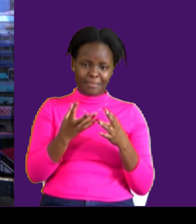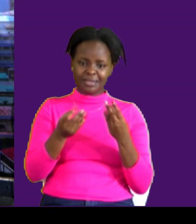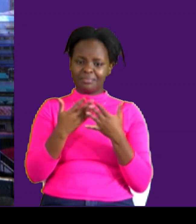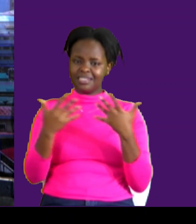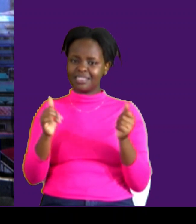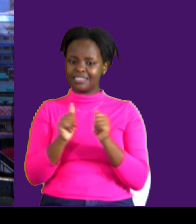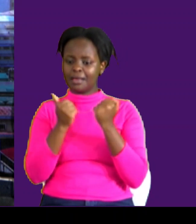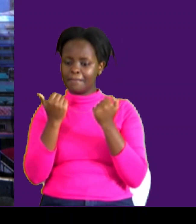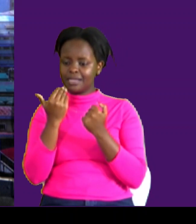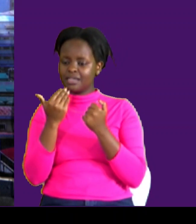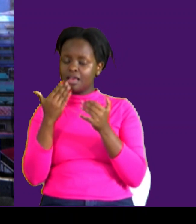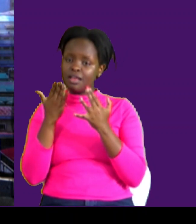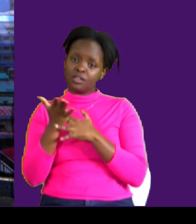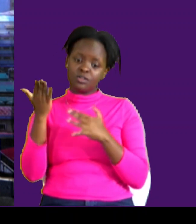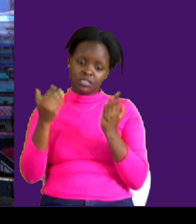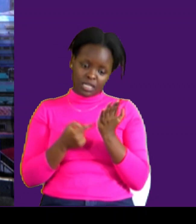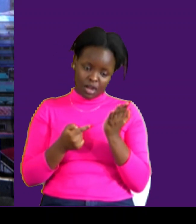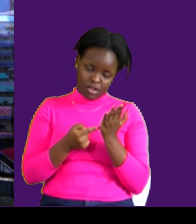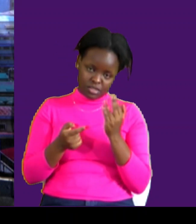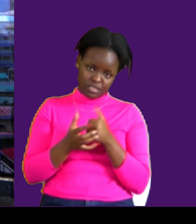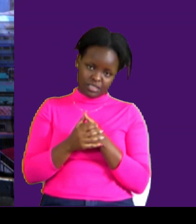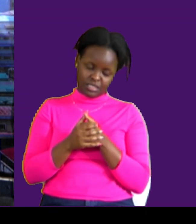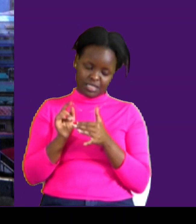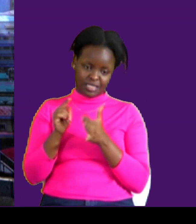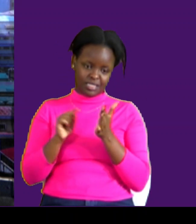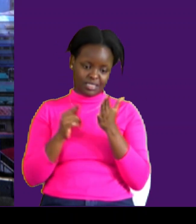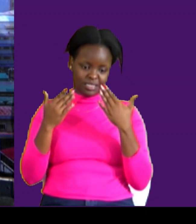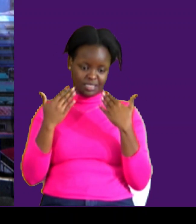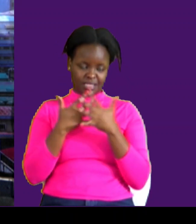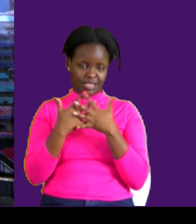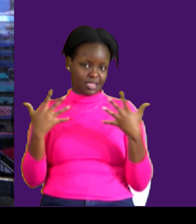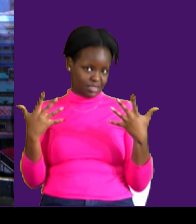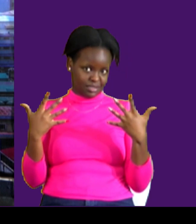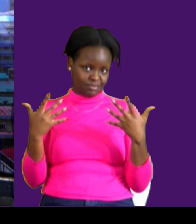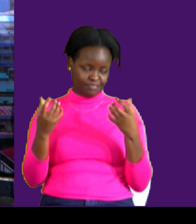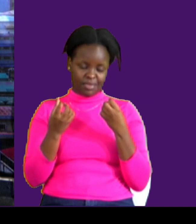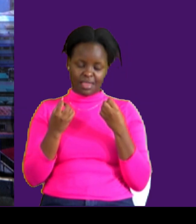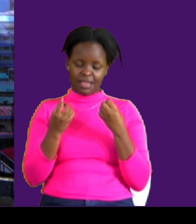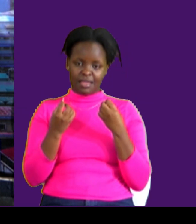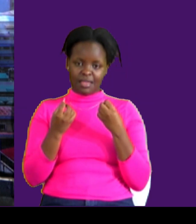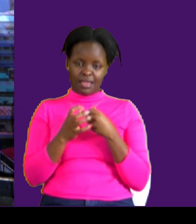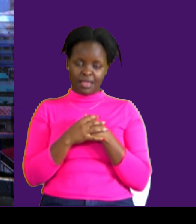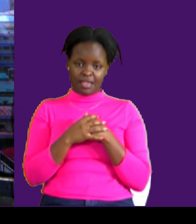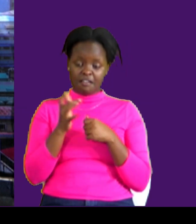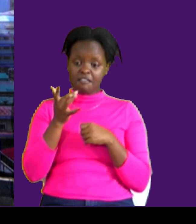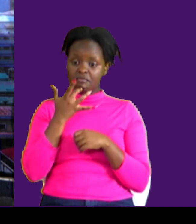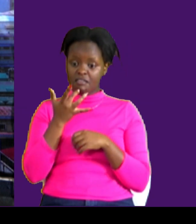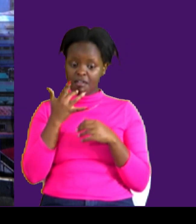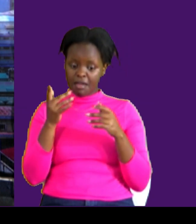is happening through technology, and these people and these things mainly favor person's stability.